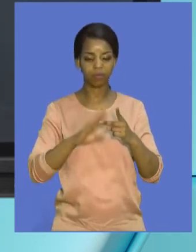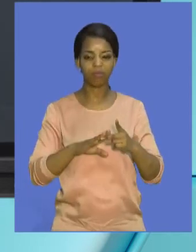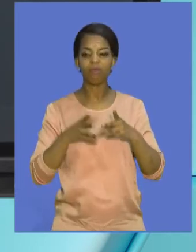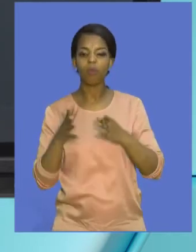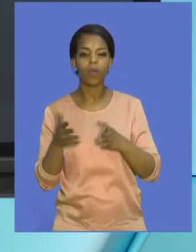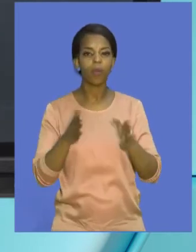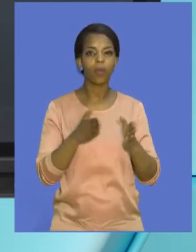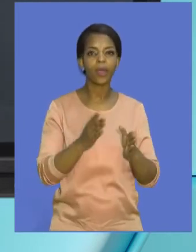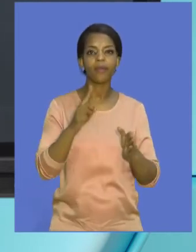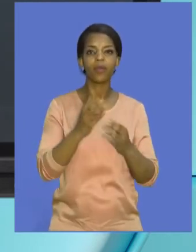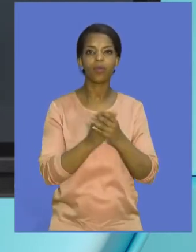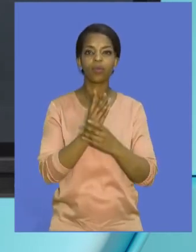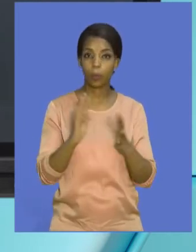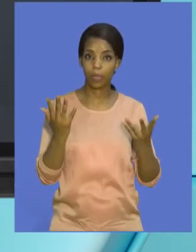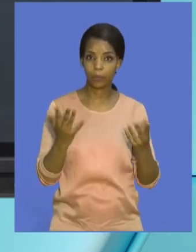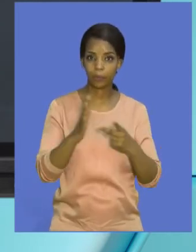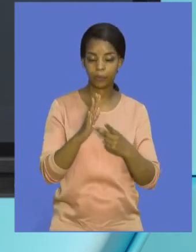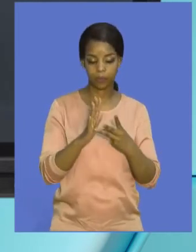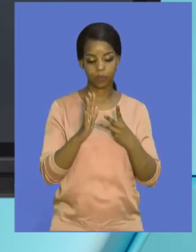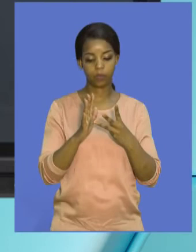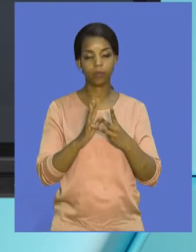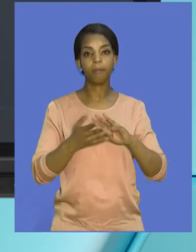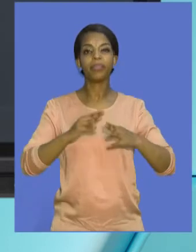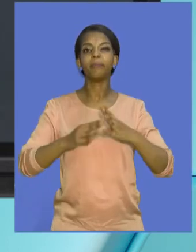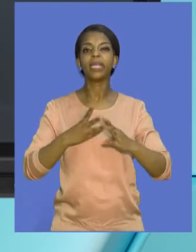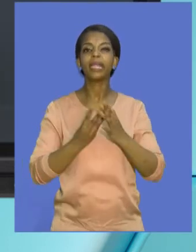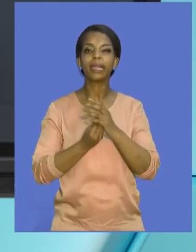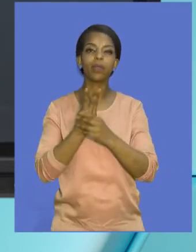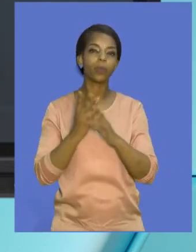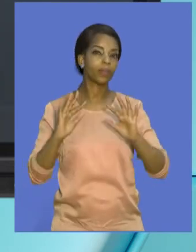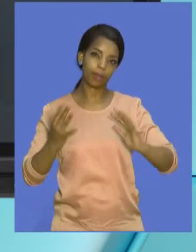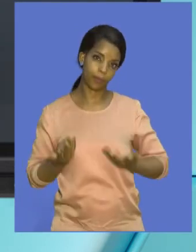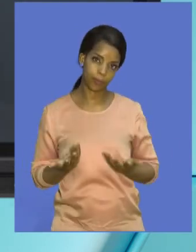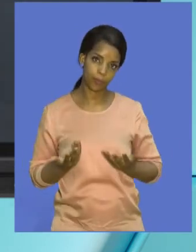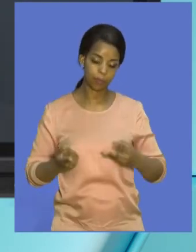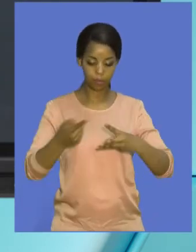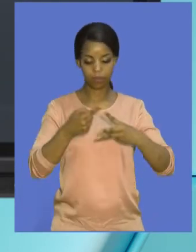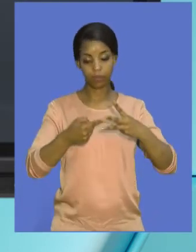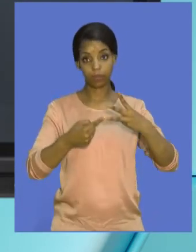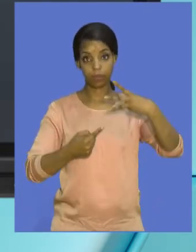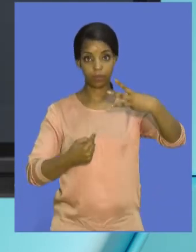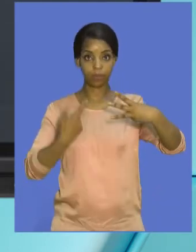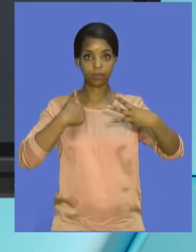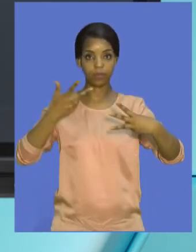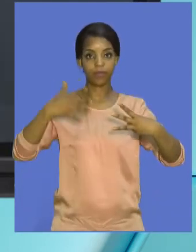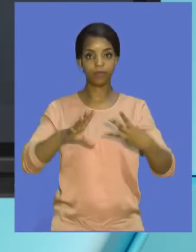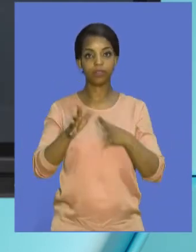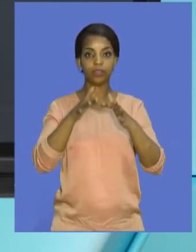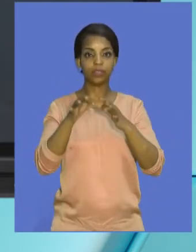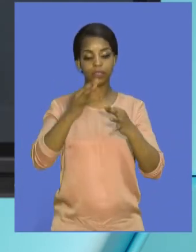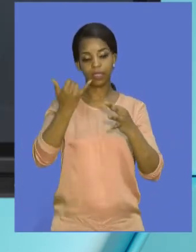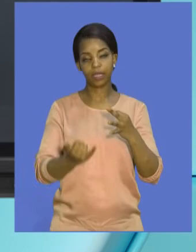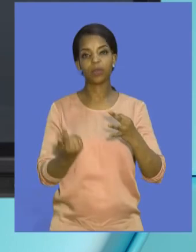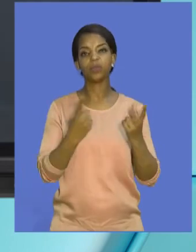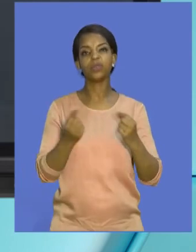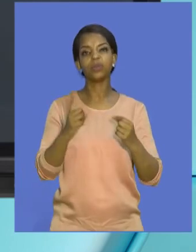three, describing growth using maths, right? Or in mathematics. So that's what we are actually going to look at now.